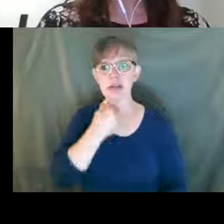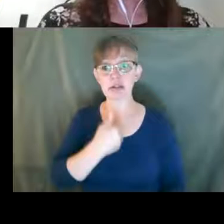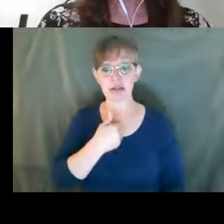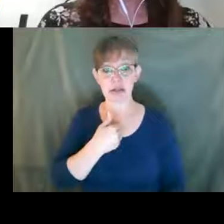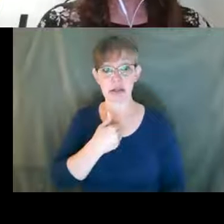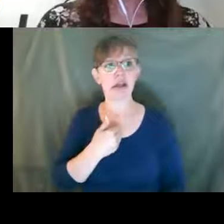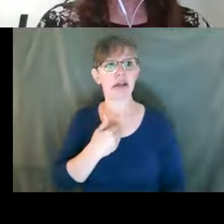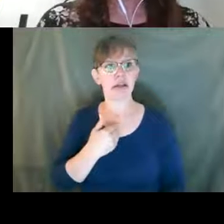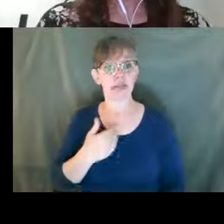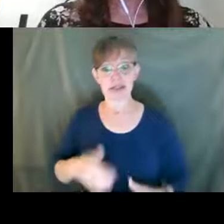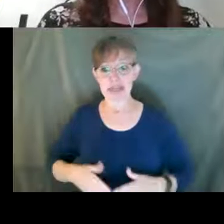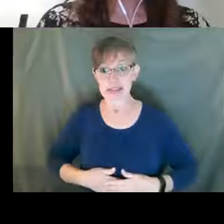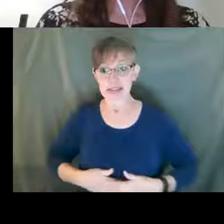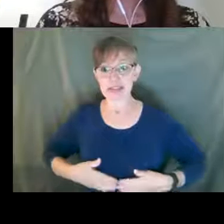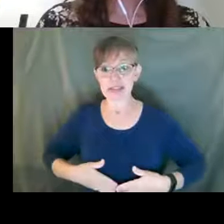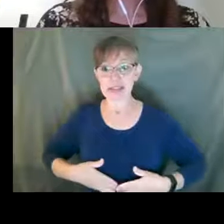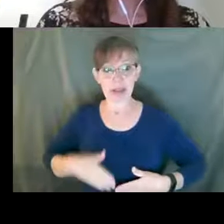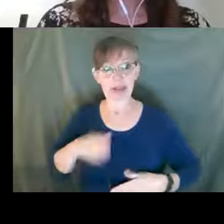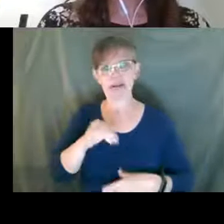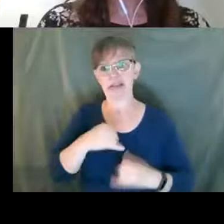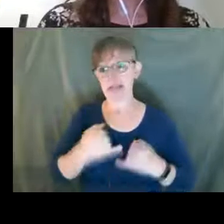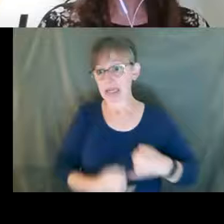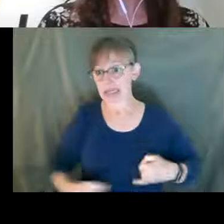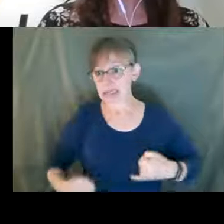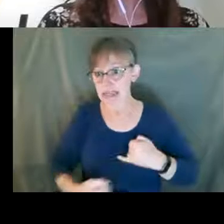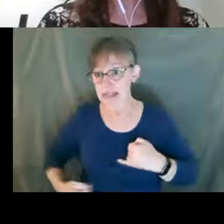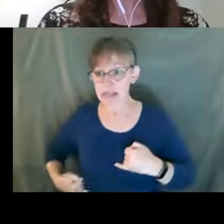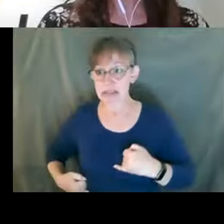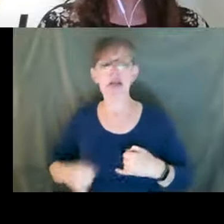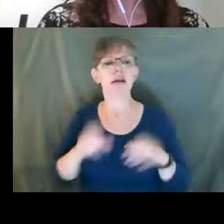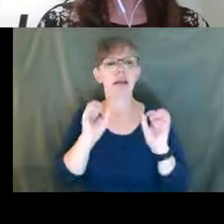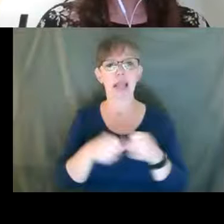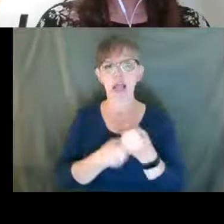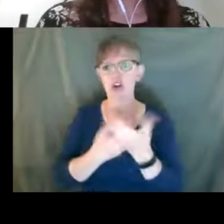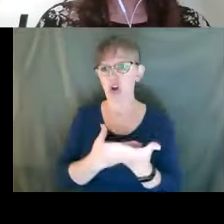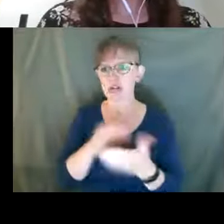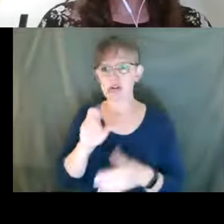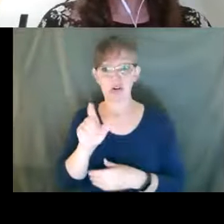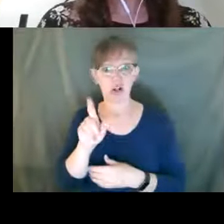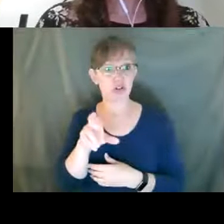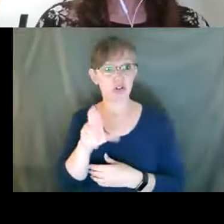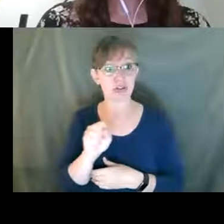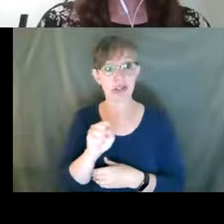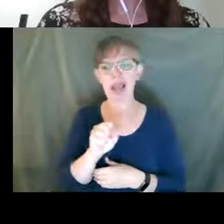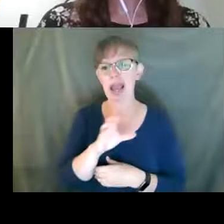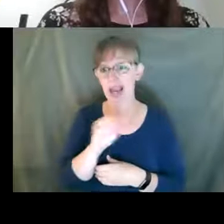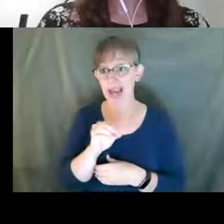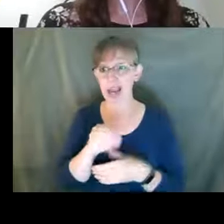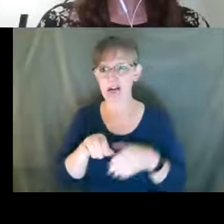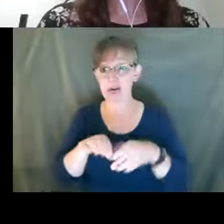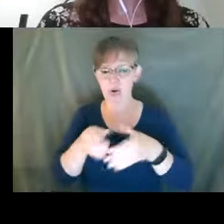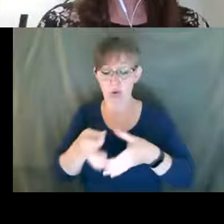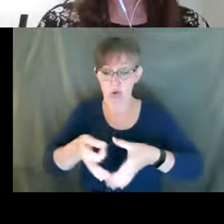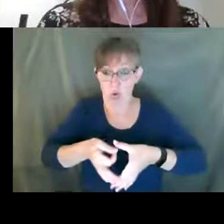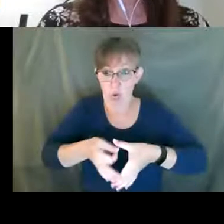cause gastritis, bleeding ulcers, perforations in the wall of your stomach,